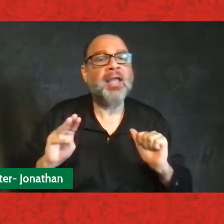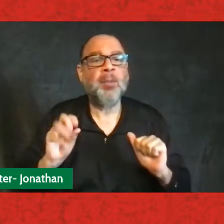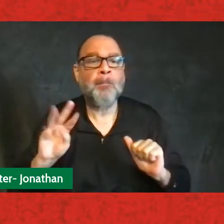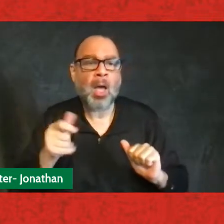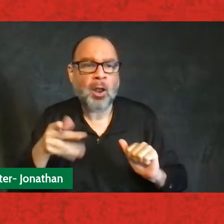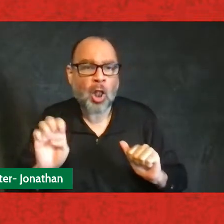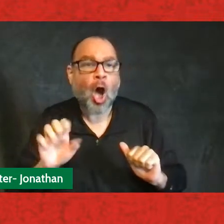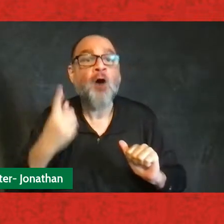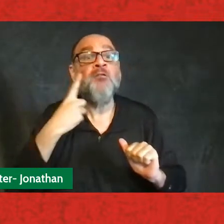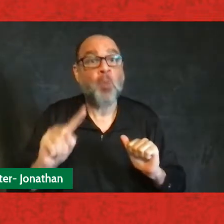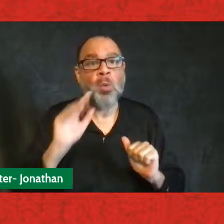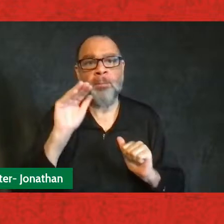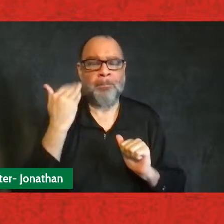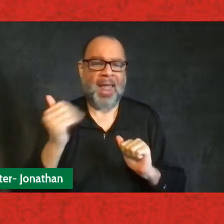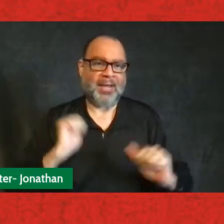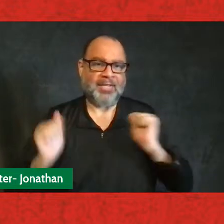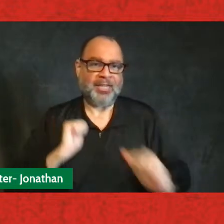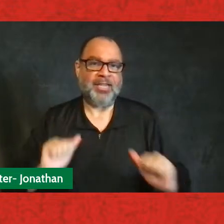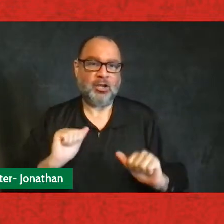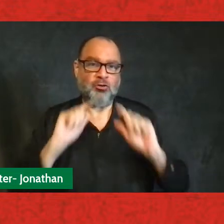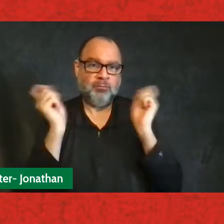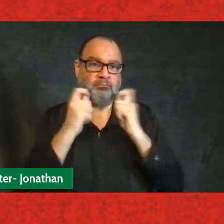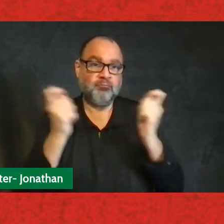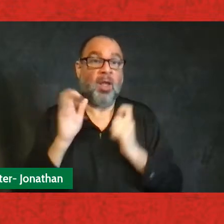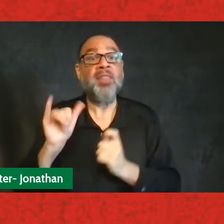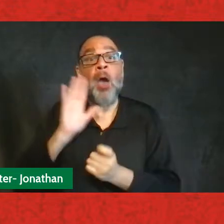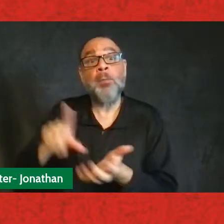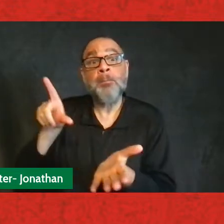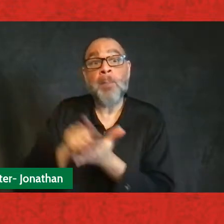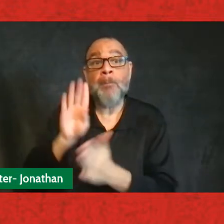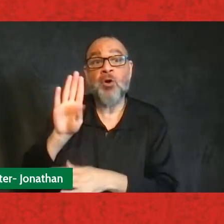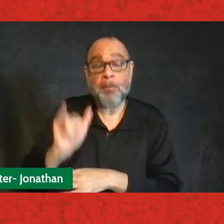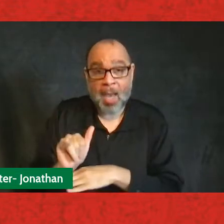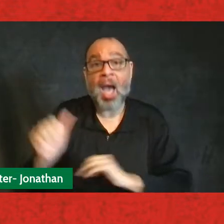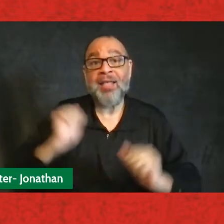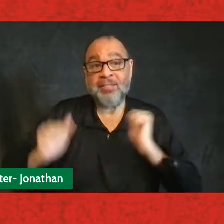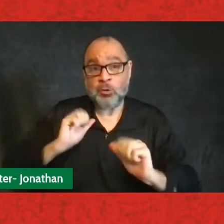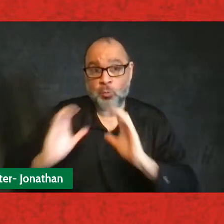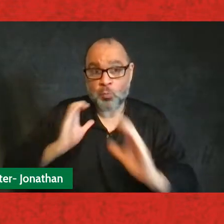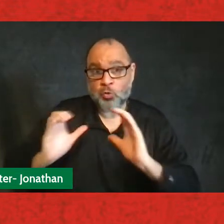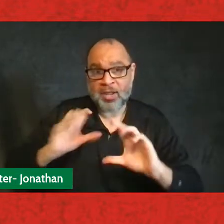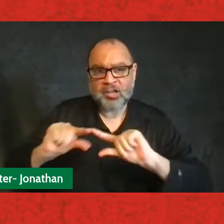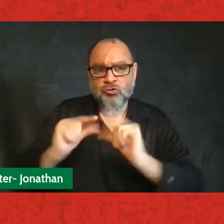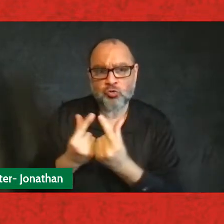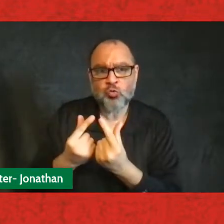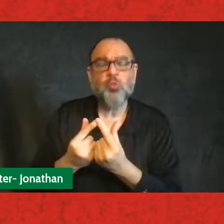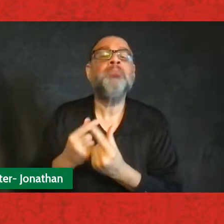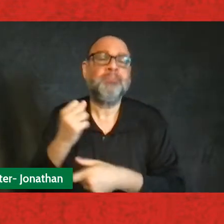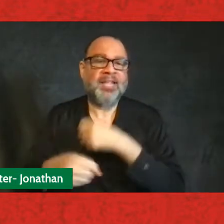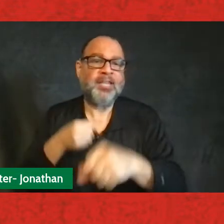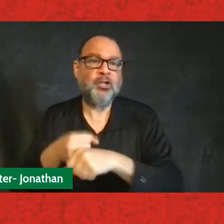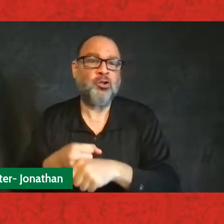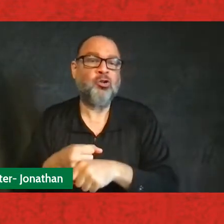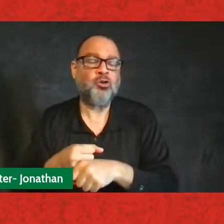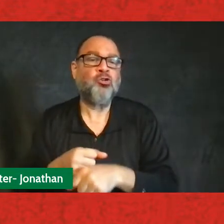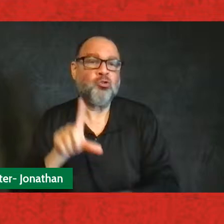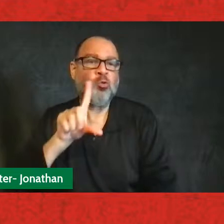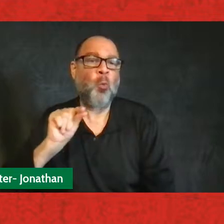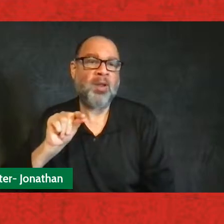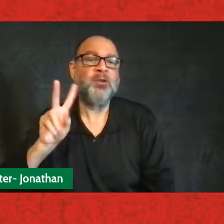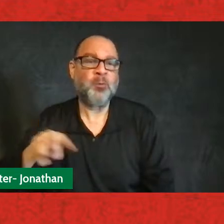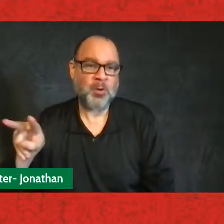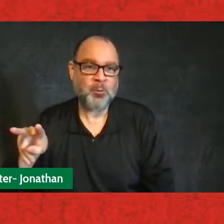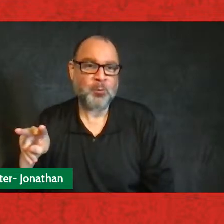which will be published by the Theater Communications Group in 2022. Michael is